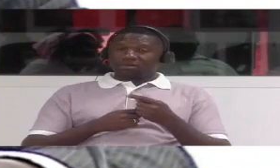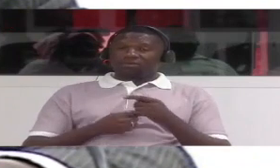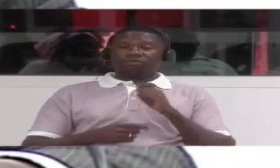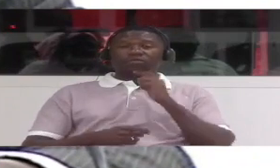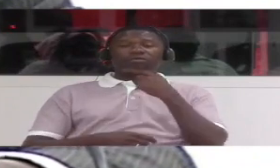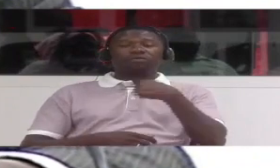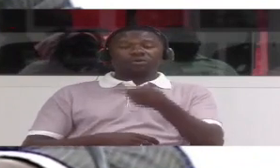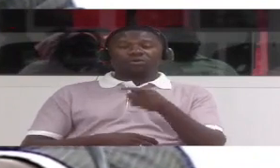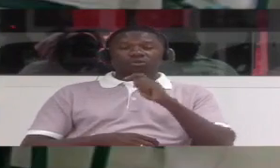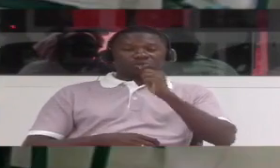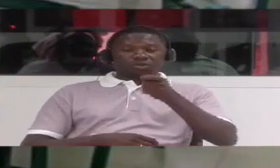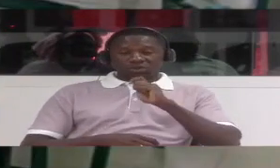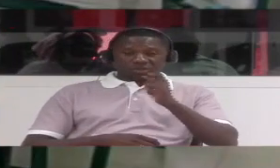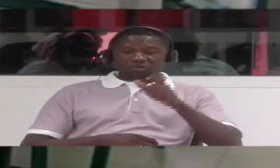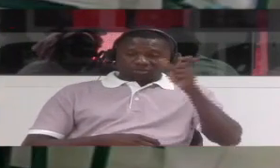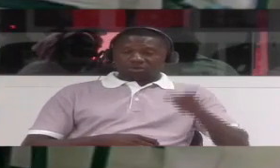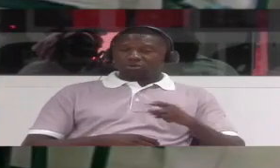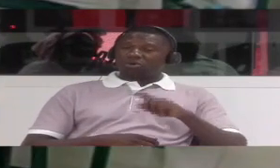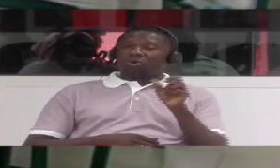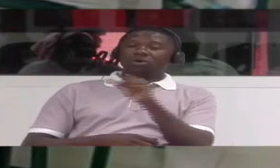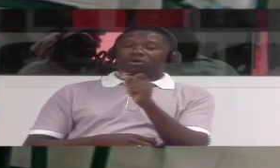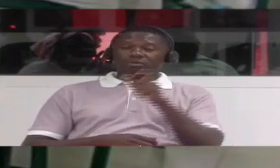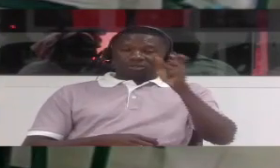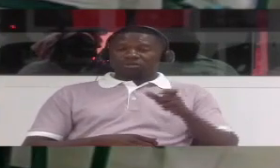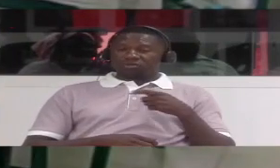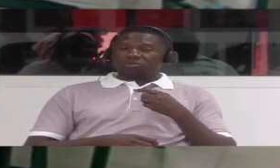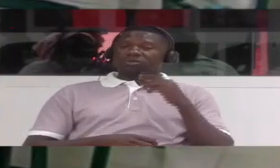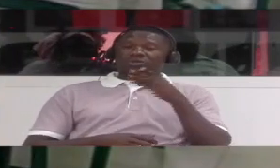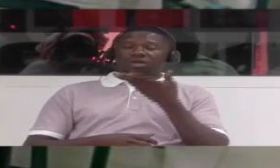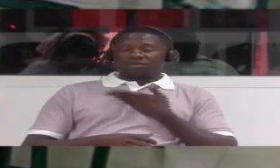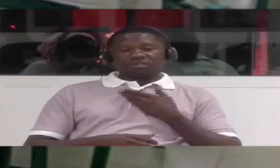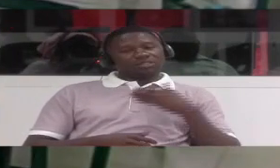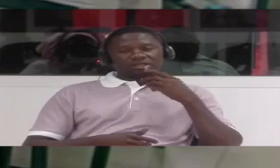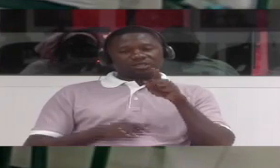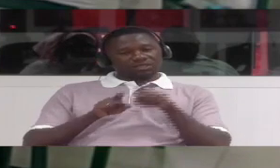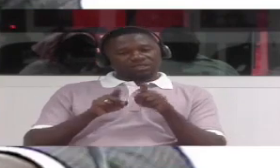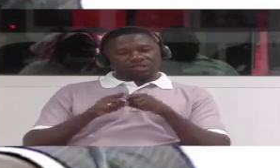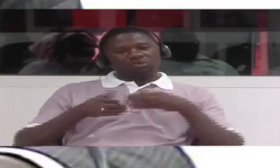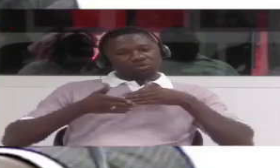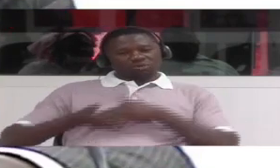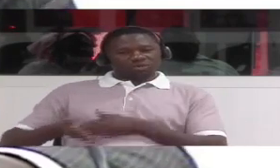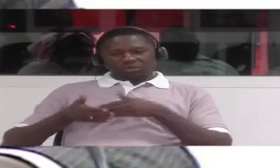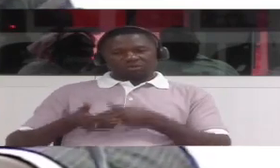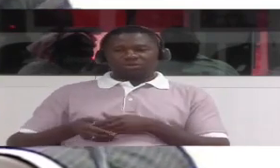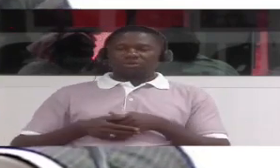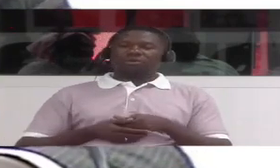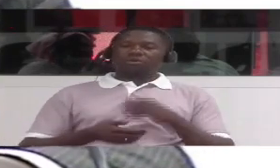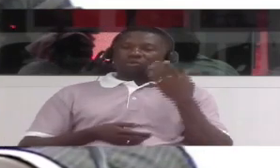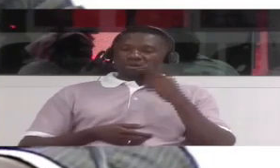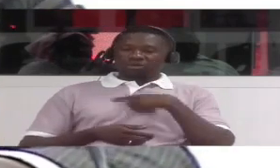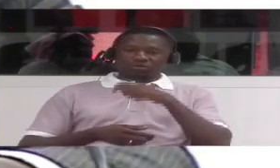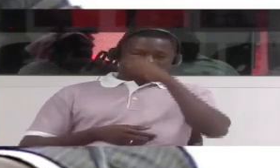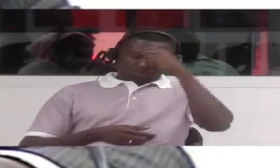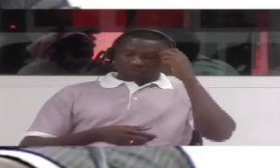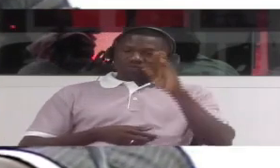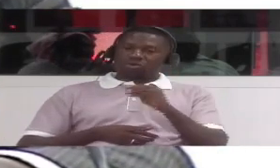journalists or any other person be subjected to this kind of operations when they are doing their work. I know it will be